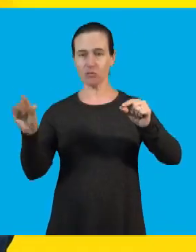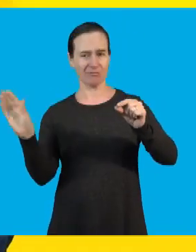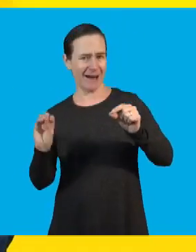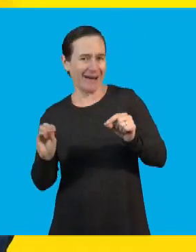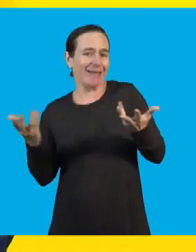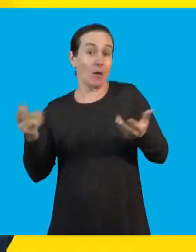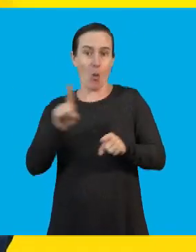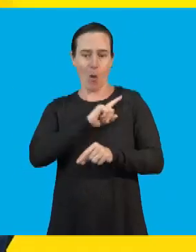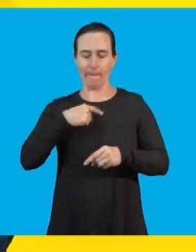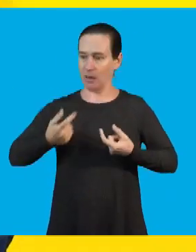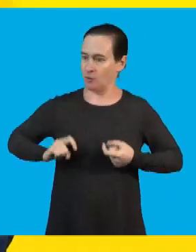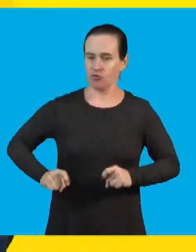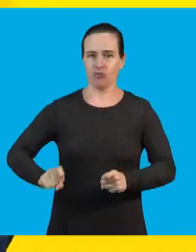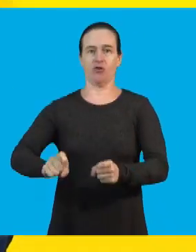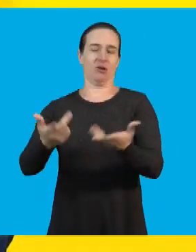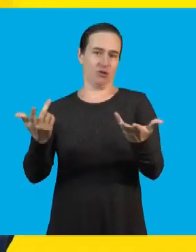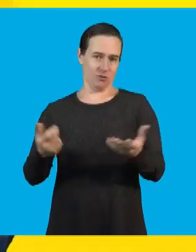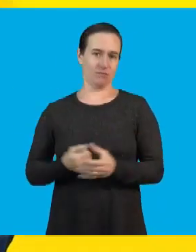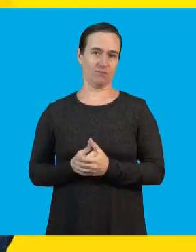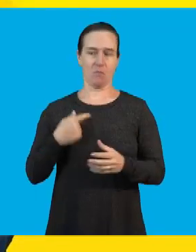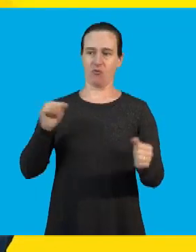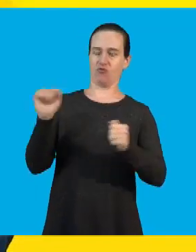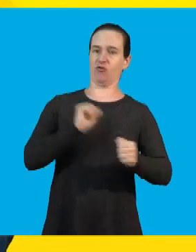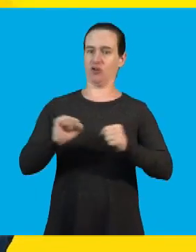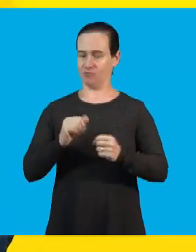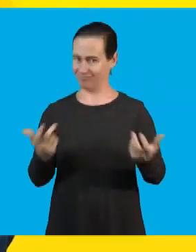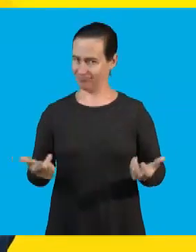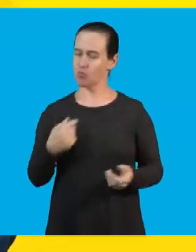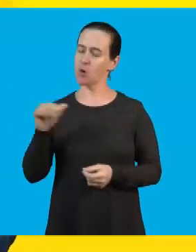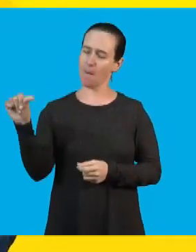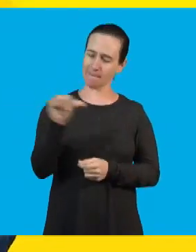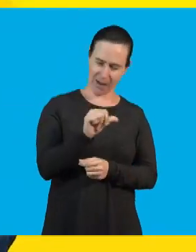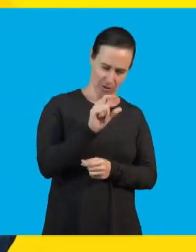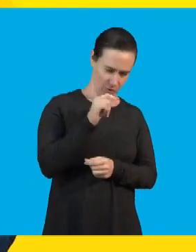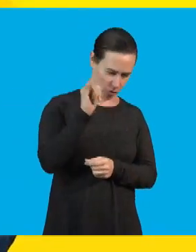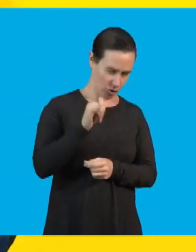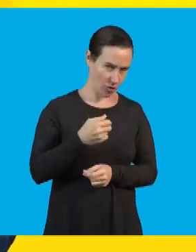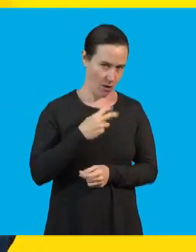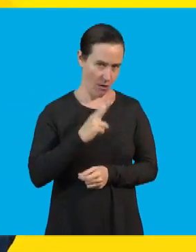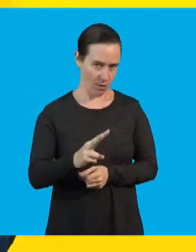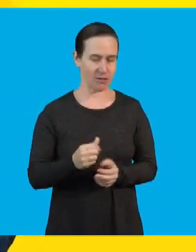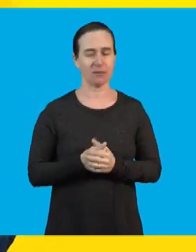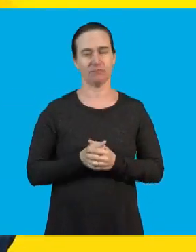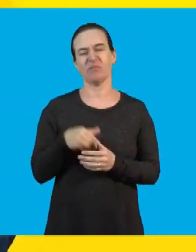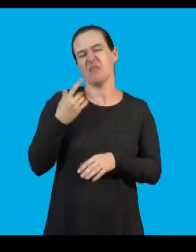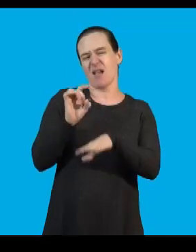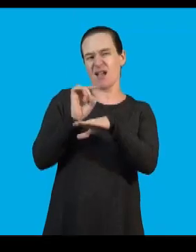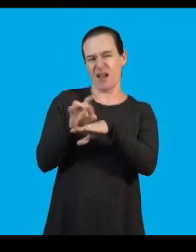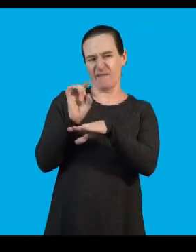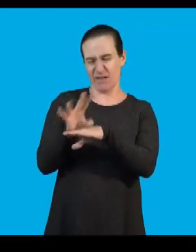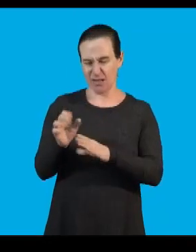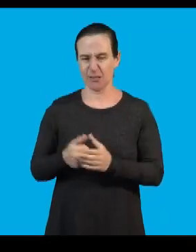need to add in another piece of meaning that you've omitted. Some tips for answering comprehension questions,